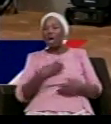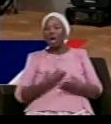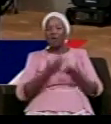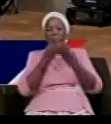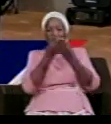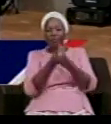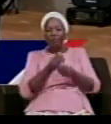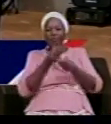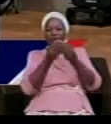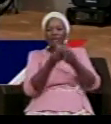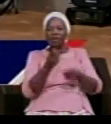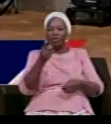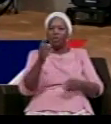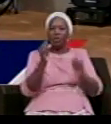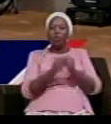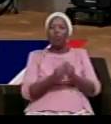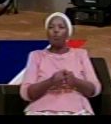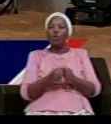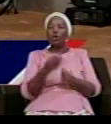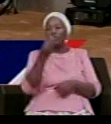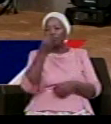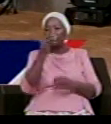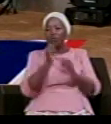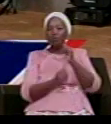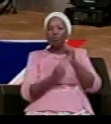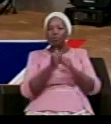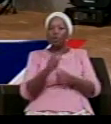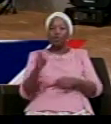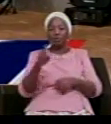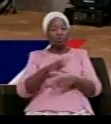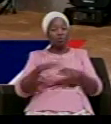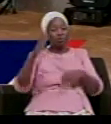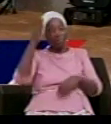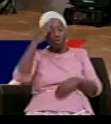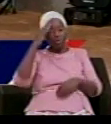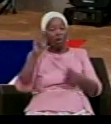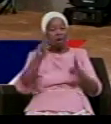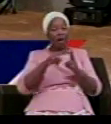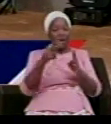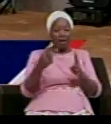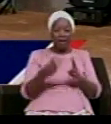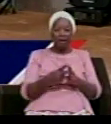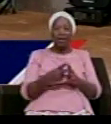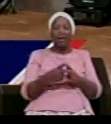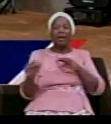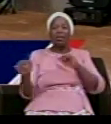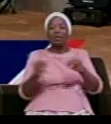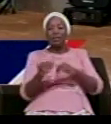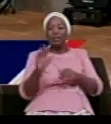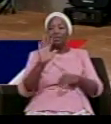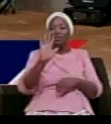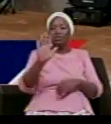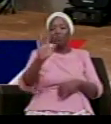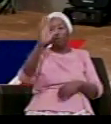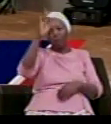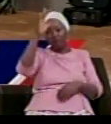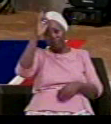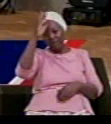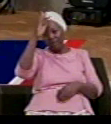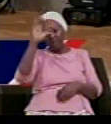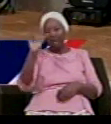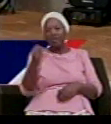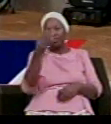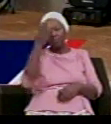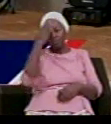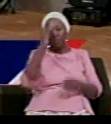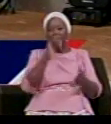with manna, which thou knewest not, neither did thy fathers know, that